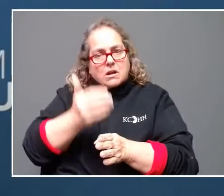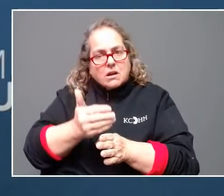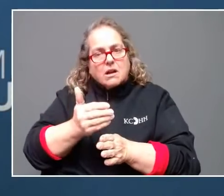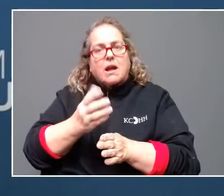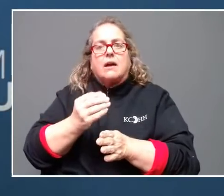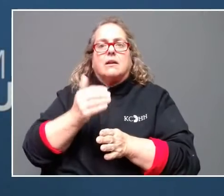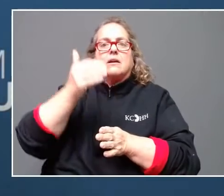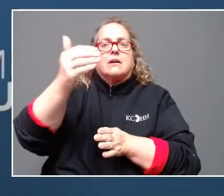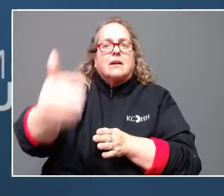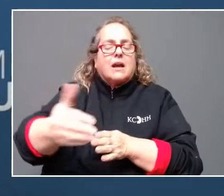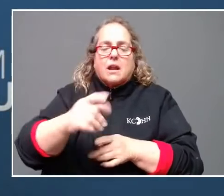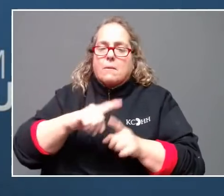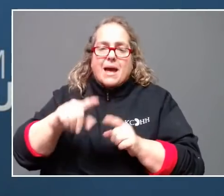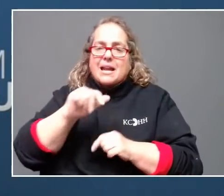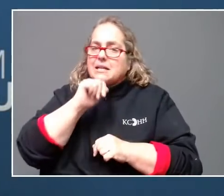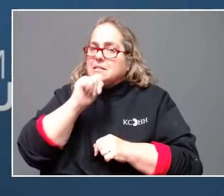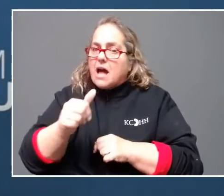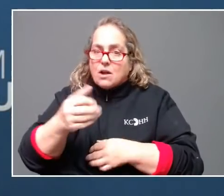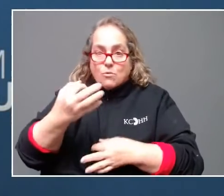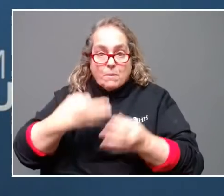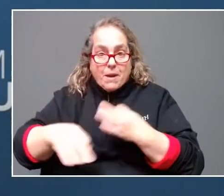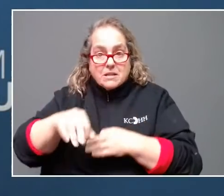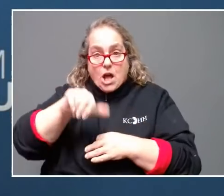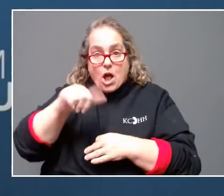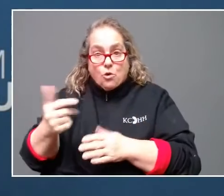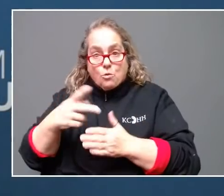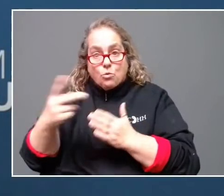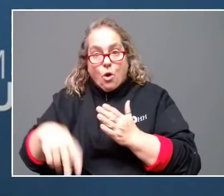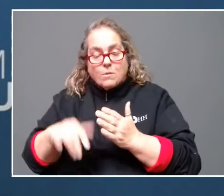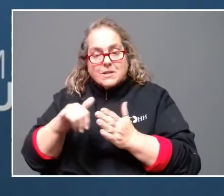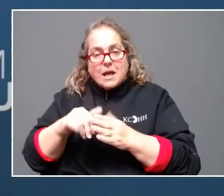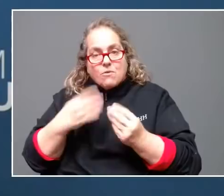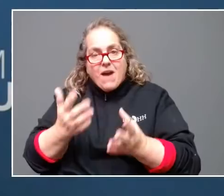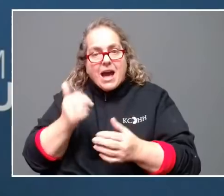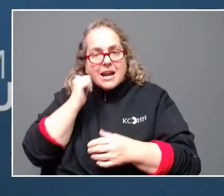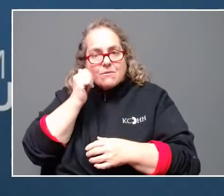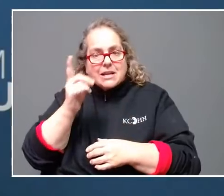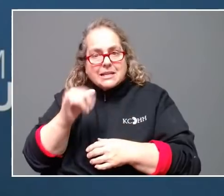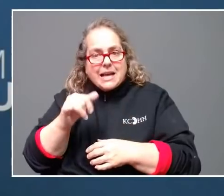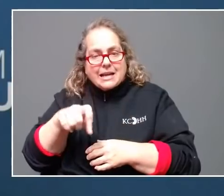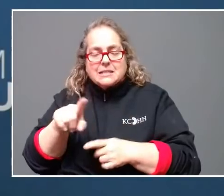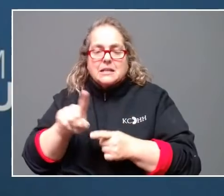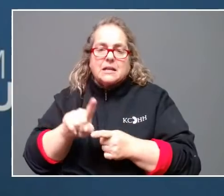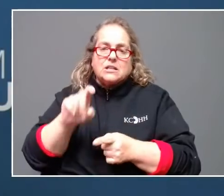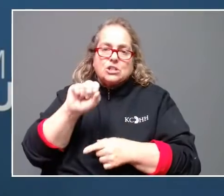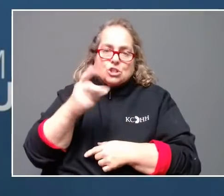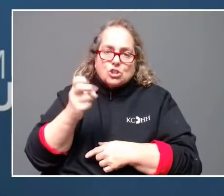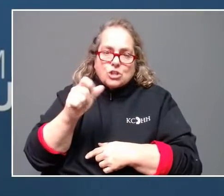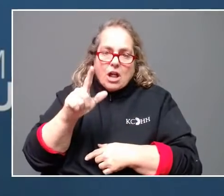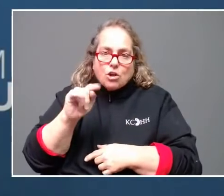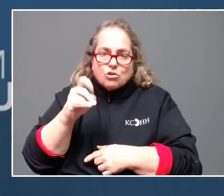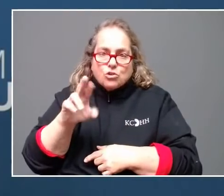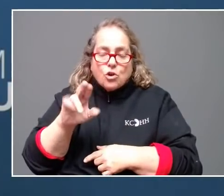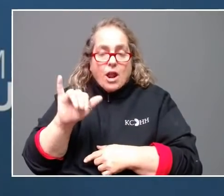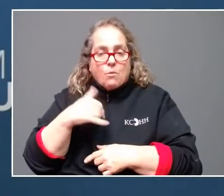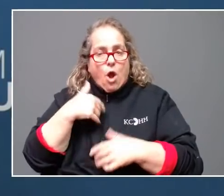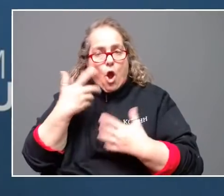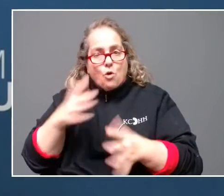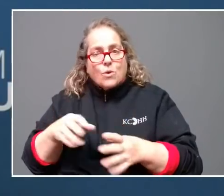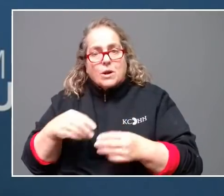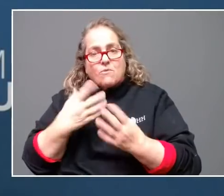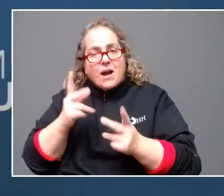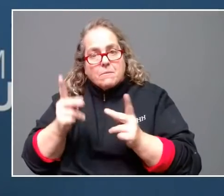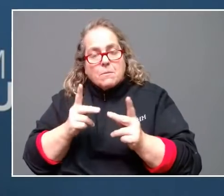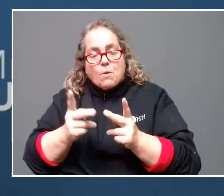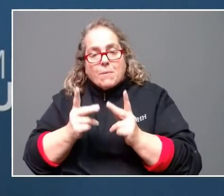other programs that provide day-to-day needs. Those are our sheltering programs, where we're already providing people a place to stay at no